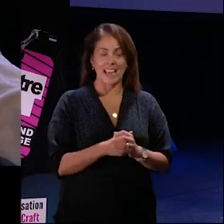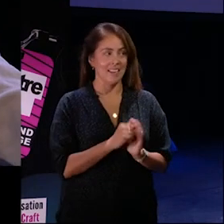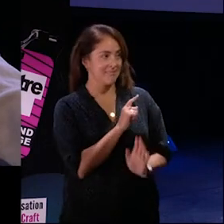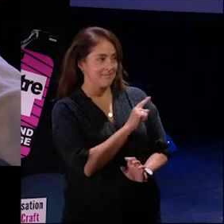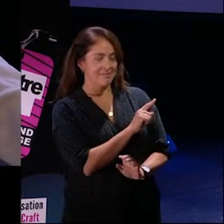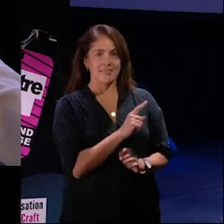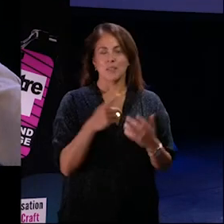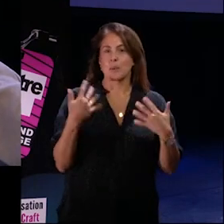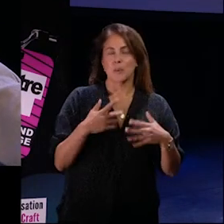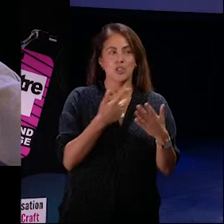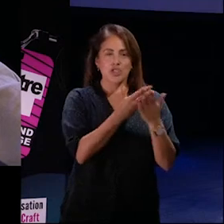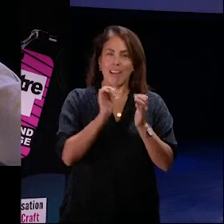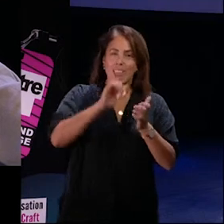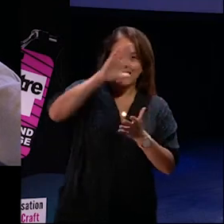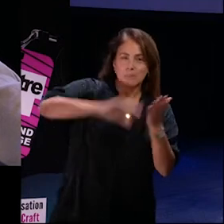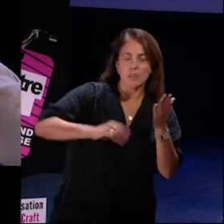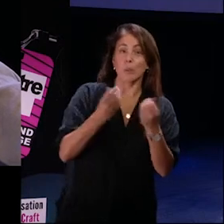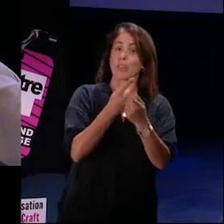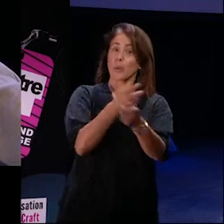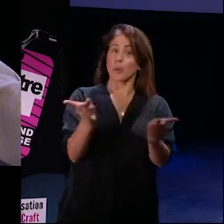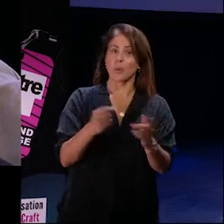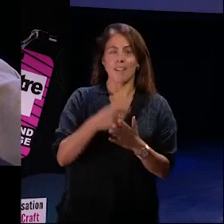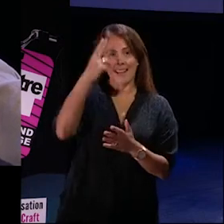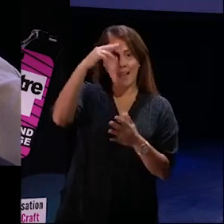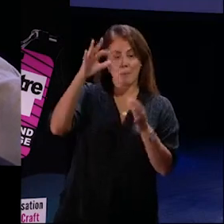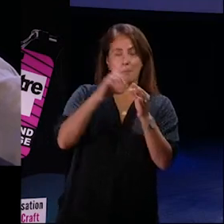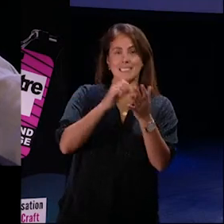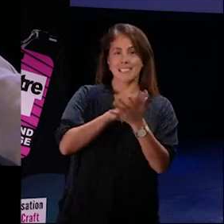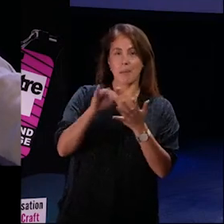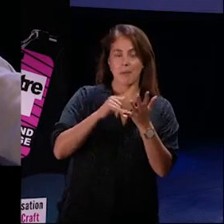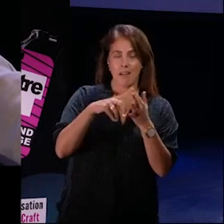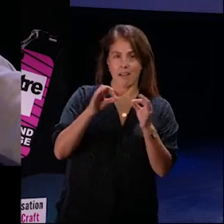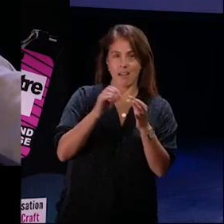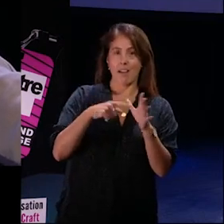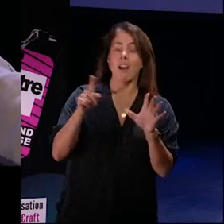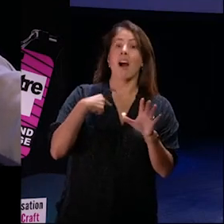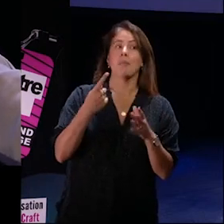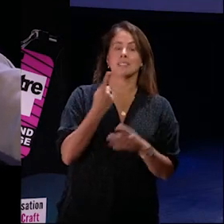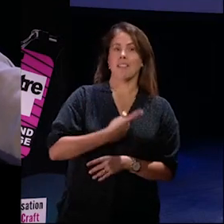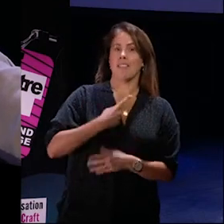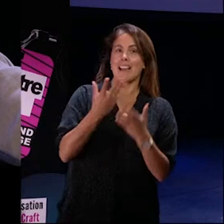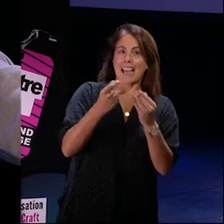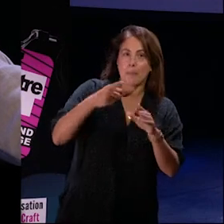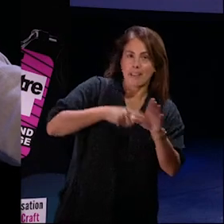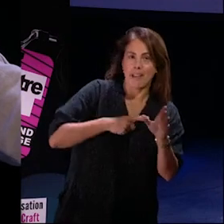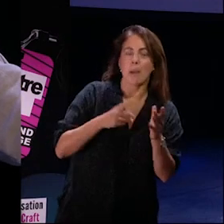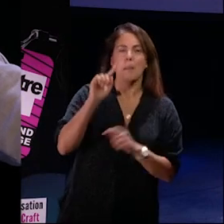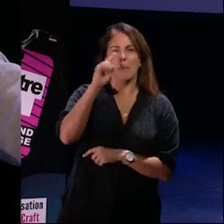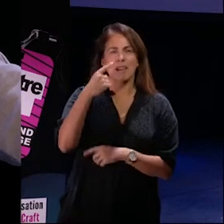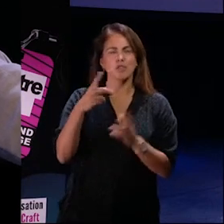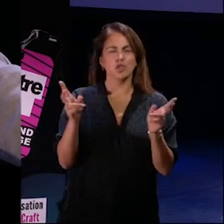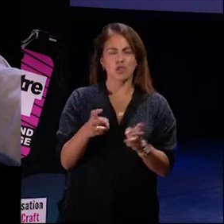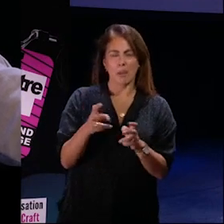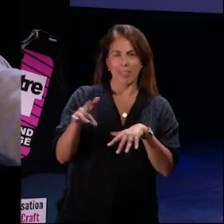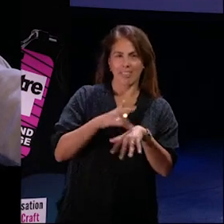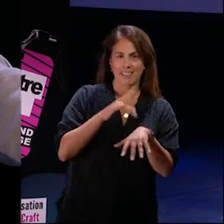can't wait for them to share their experience with you. My name is Batseva. I'm currently on a gap year, part of Mousetrap Theatre Live Youth Forum,